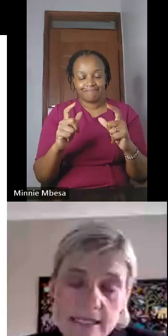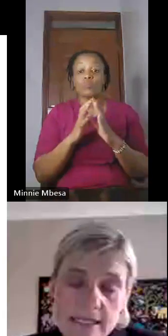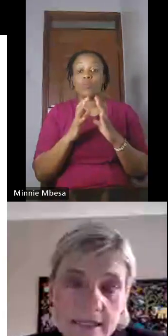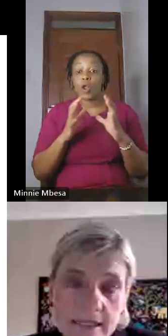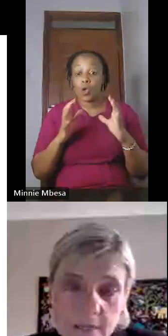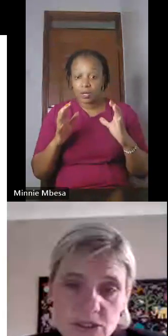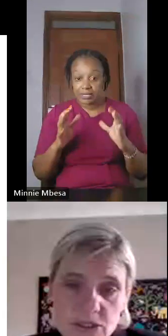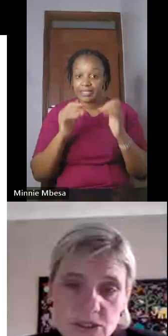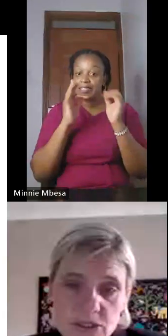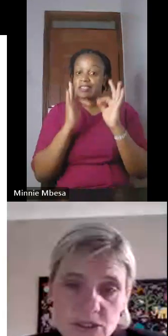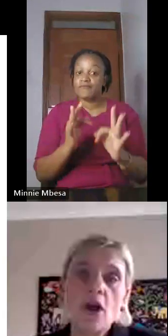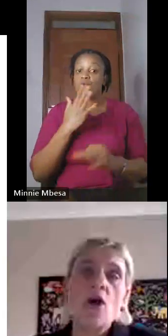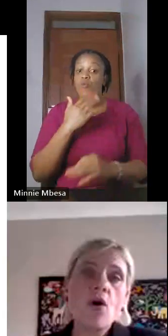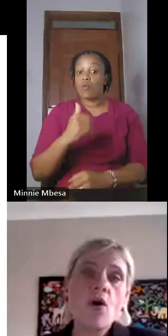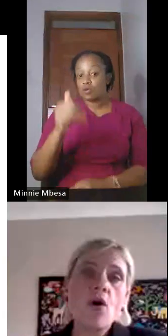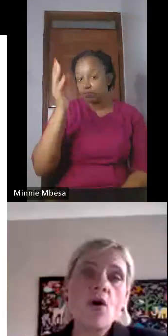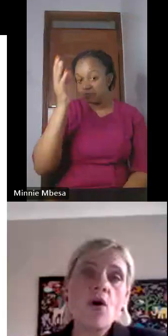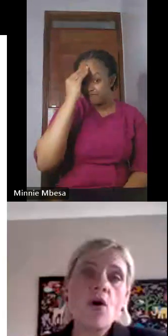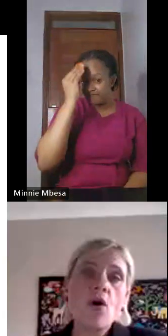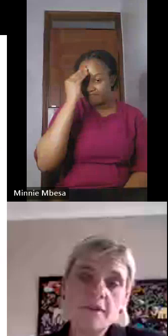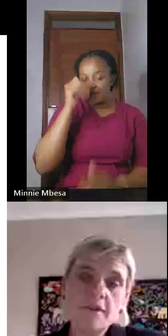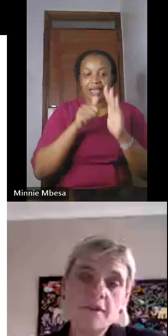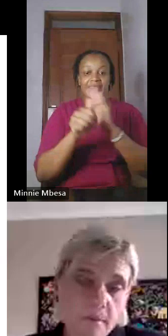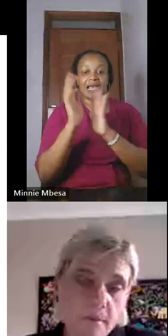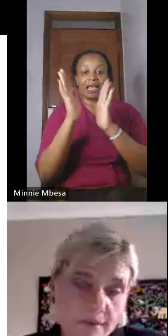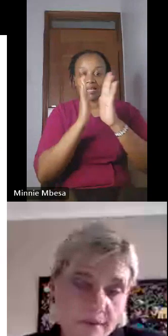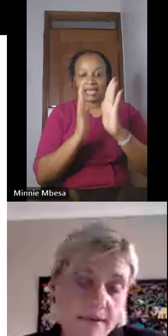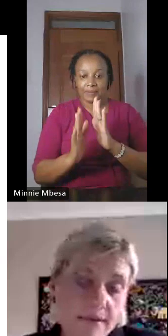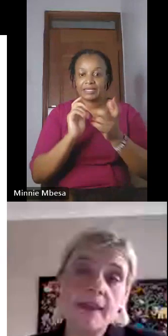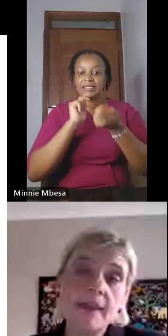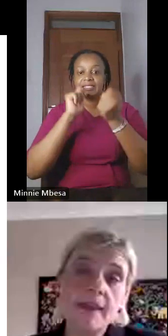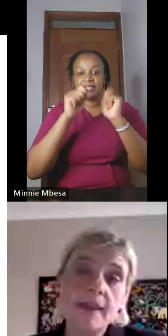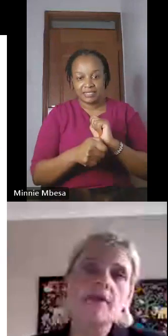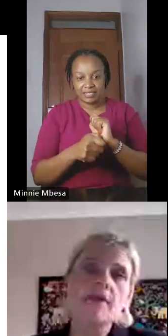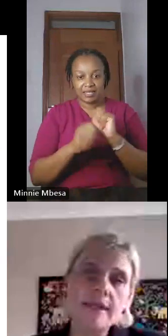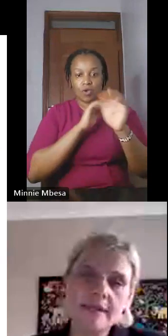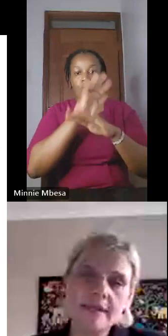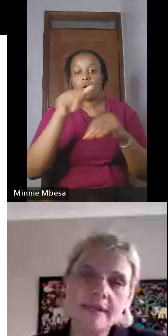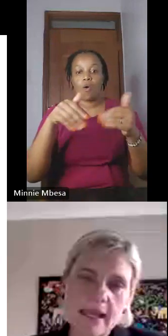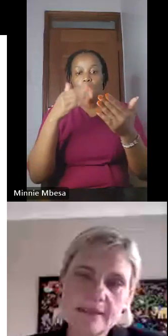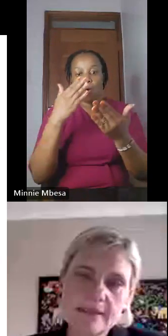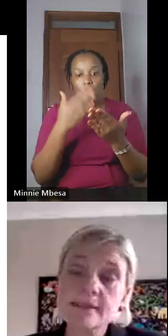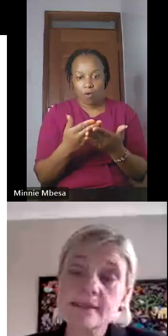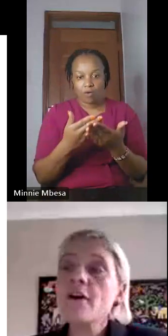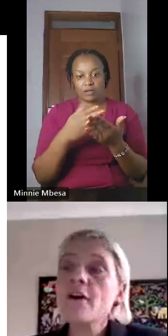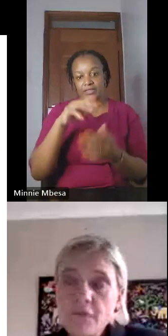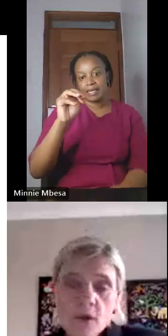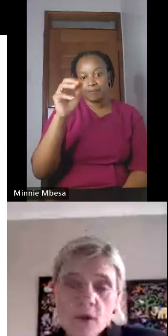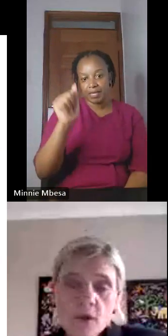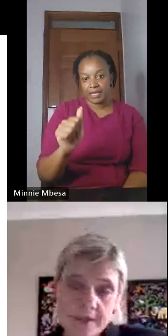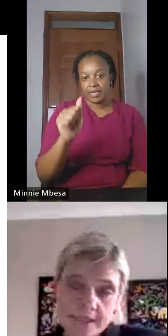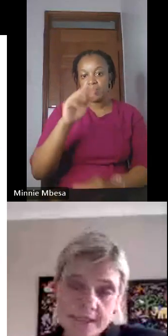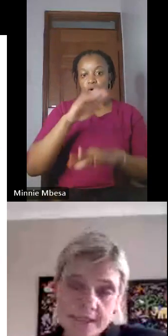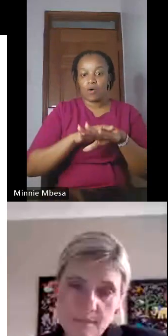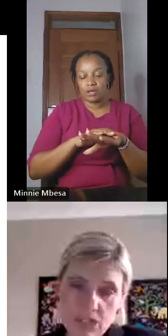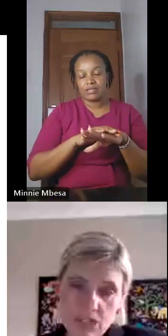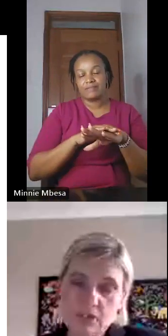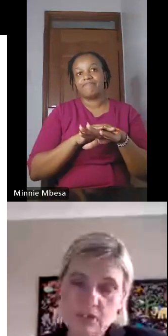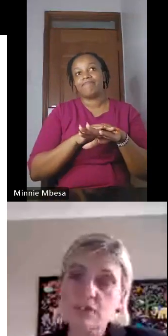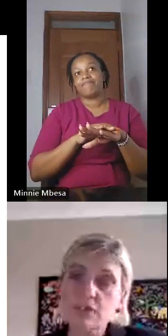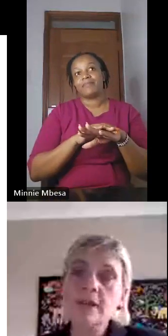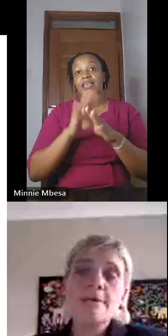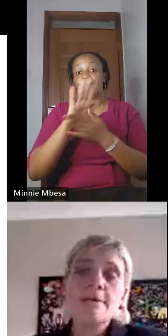to study under climate change, almost all of the masters in the environmental sciences fall under